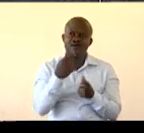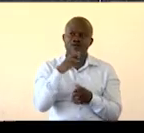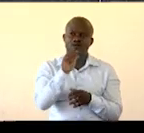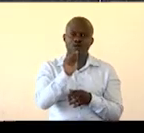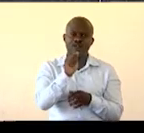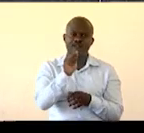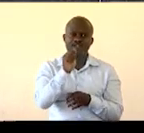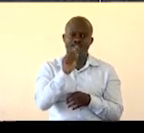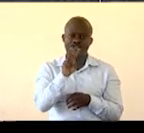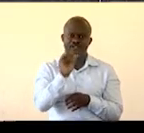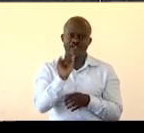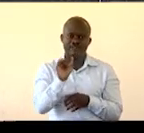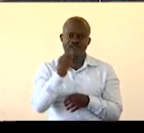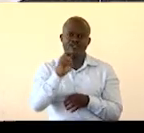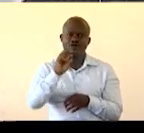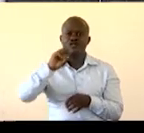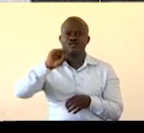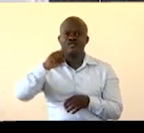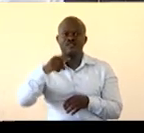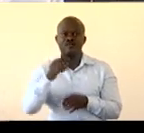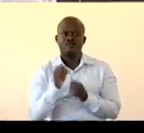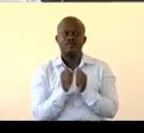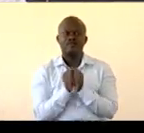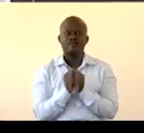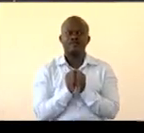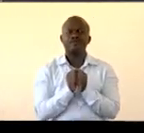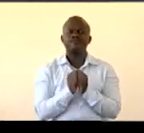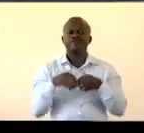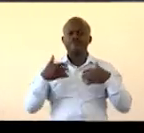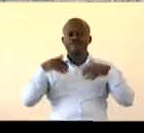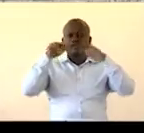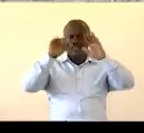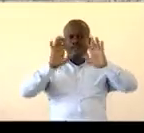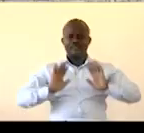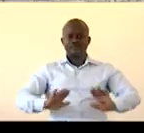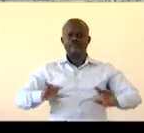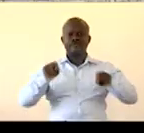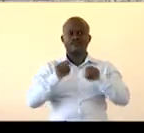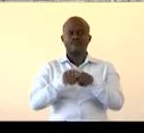gravitropism. Excellent. There's also